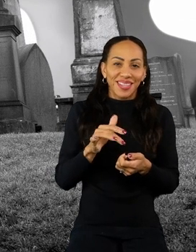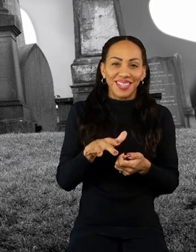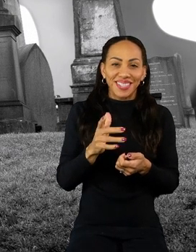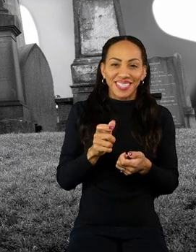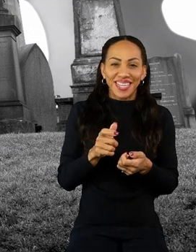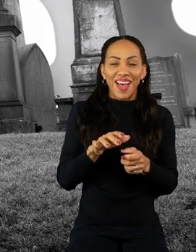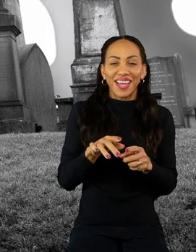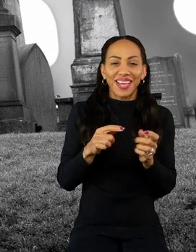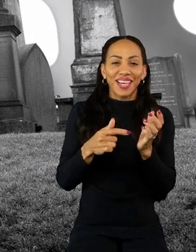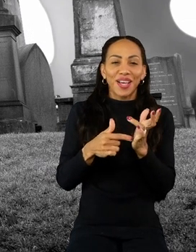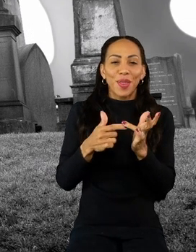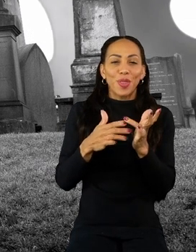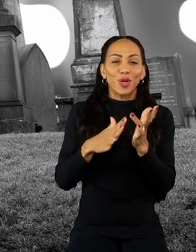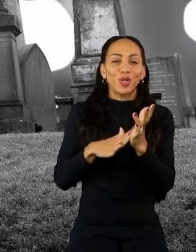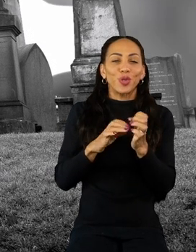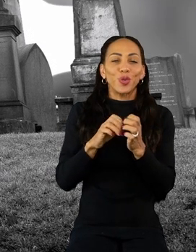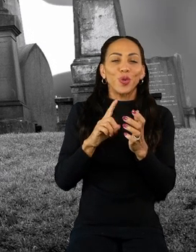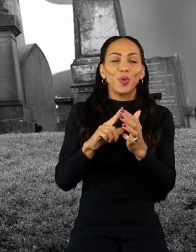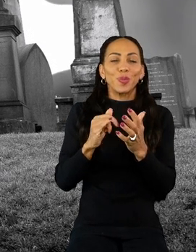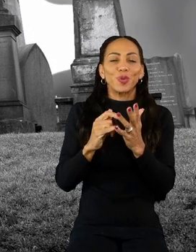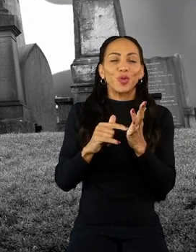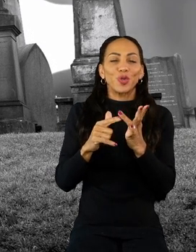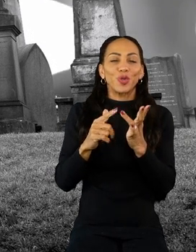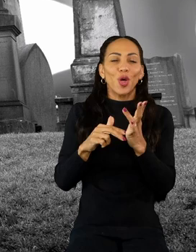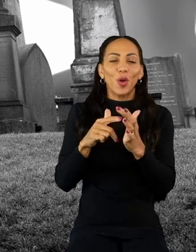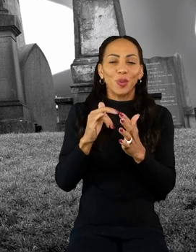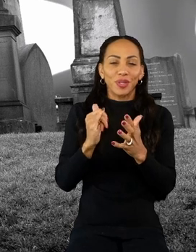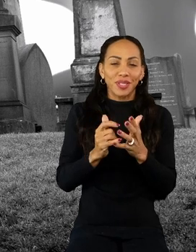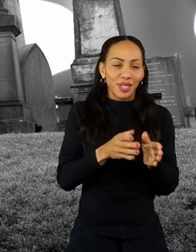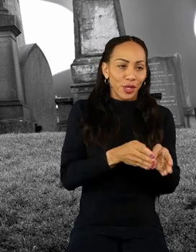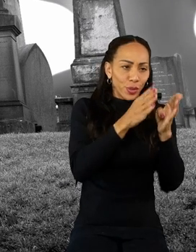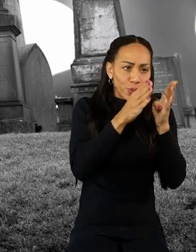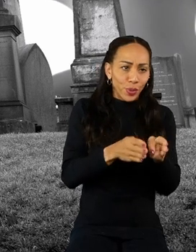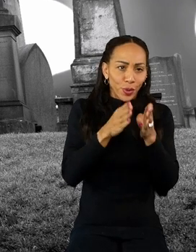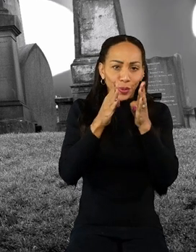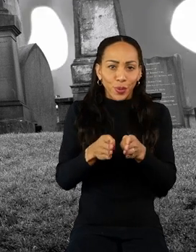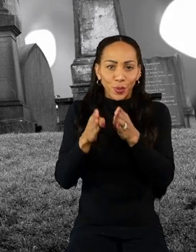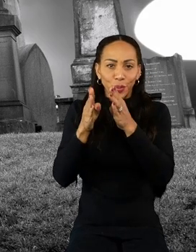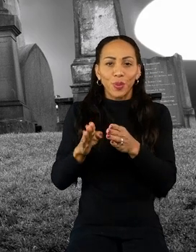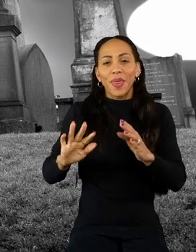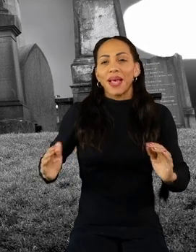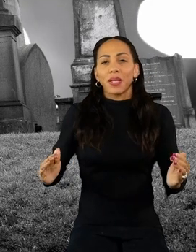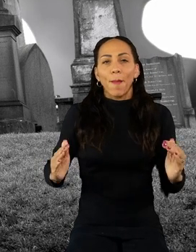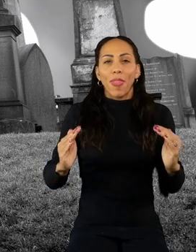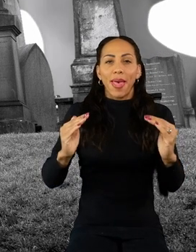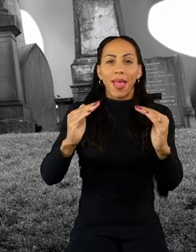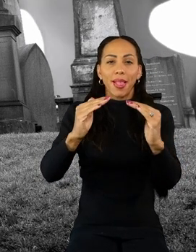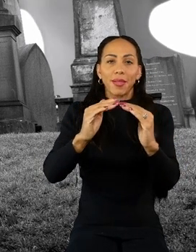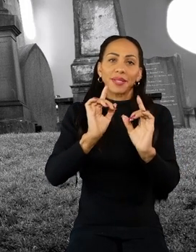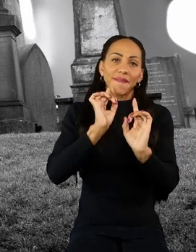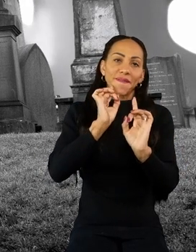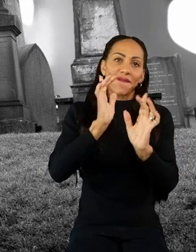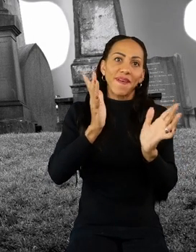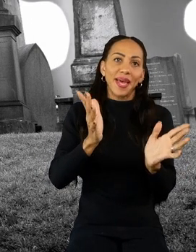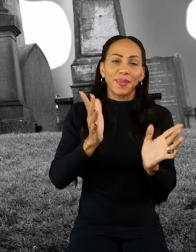translucent. They're kind of talking tombstone. We are in the necropolis in Glasgow, up in the on the